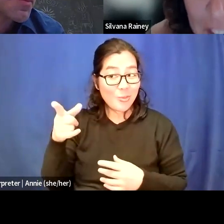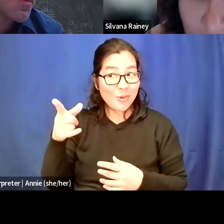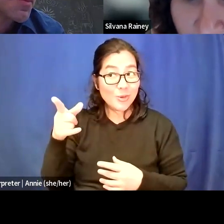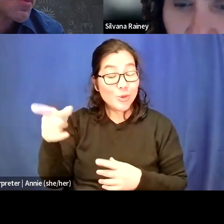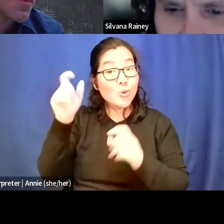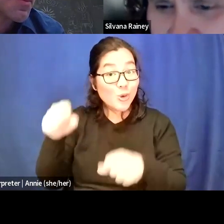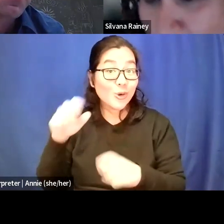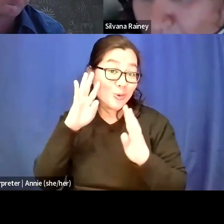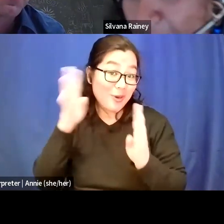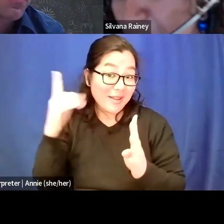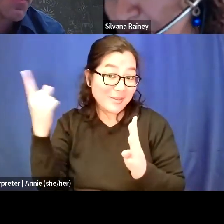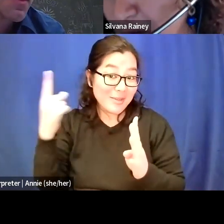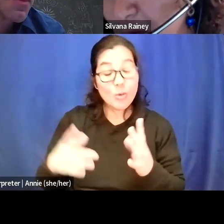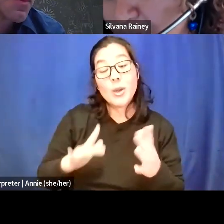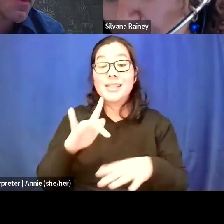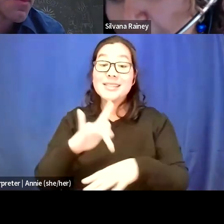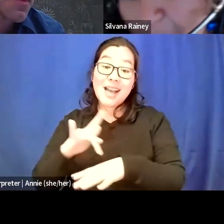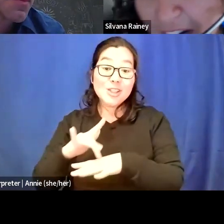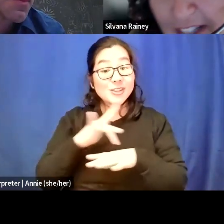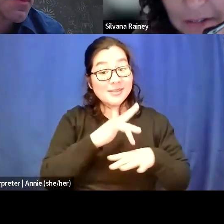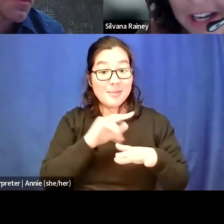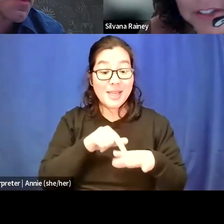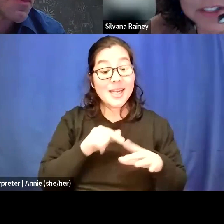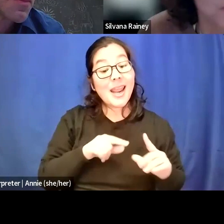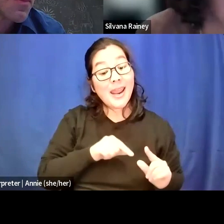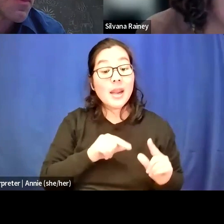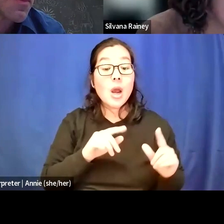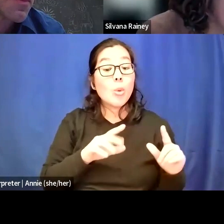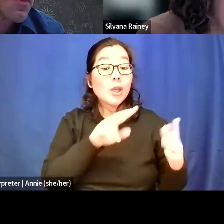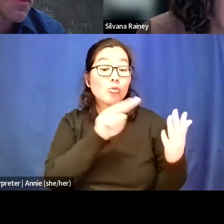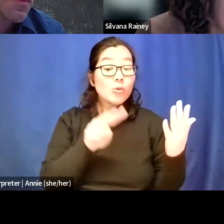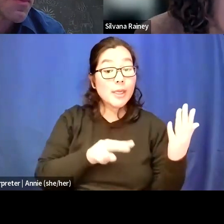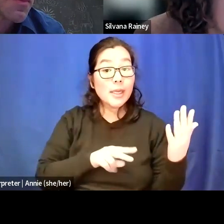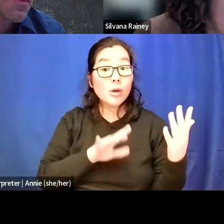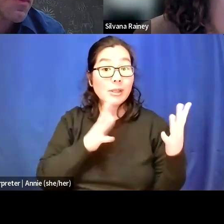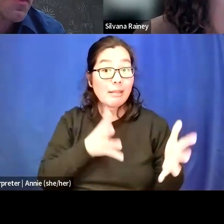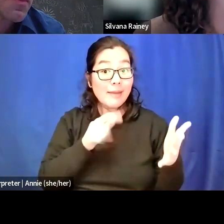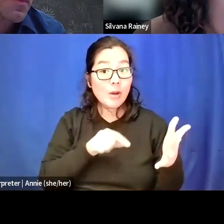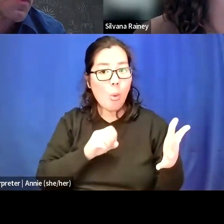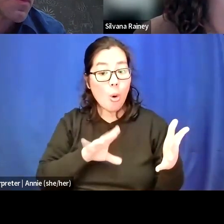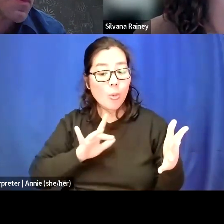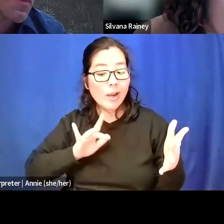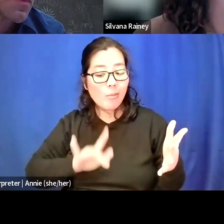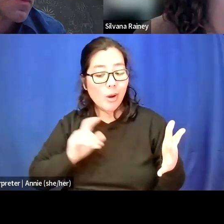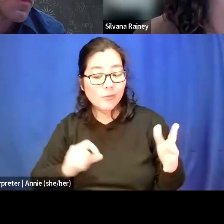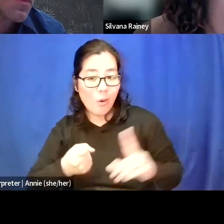our finger on, and then we want to know more, we press and we have the description.